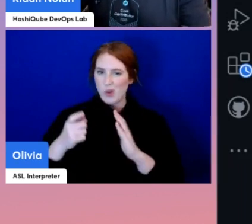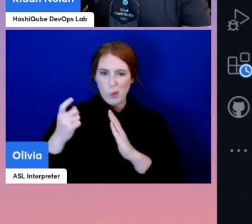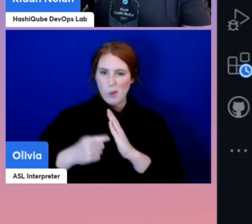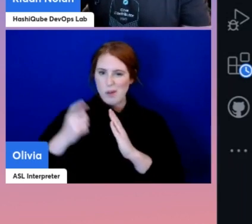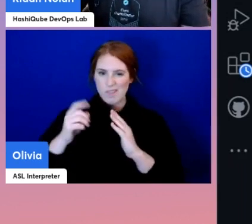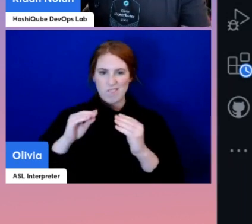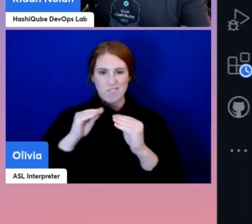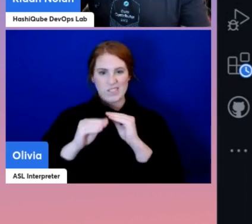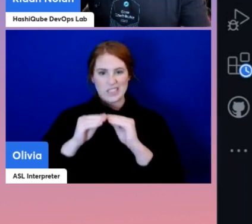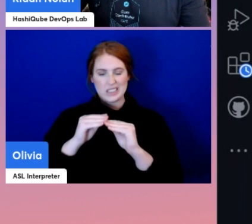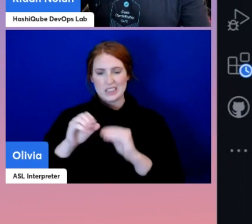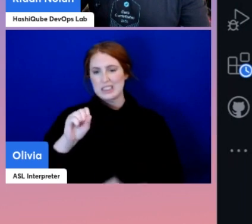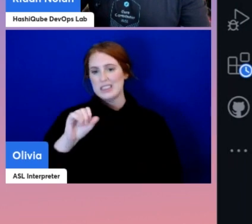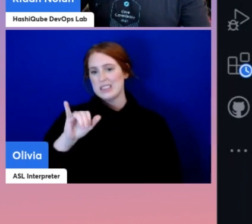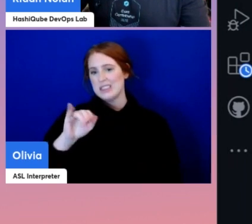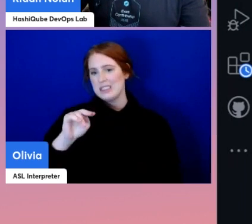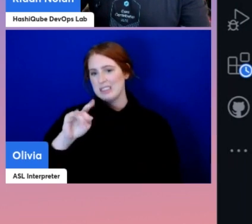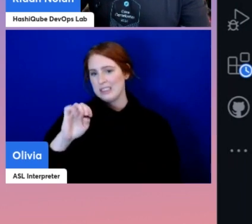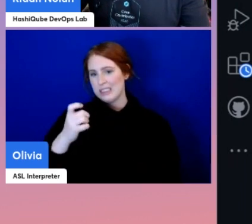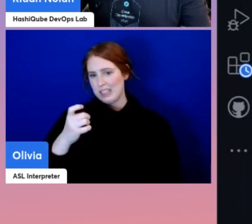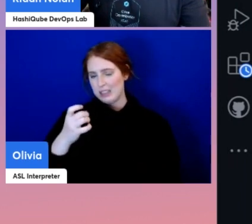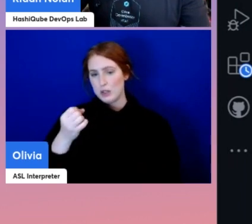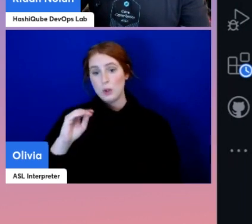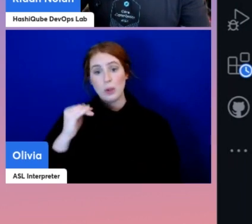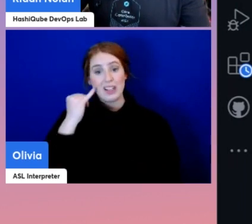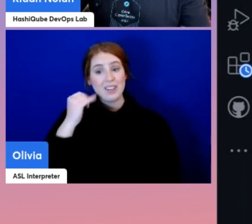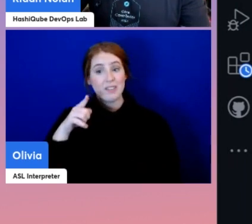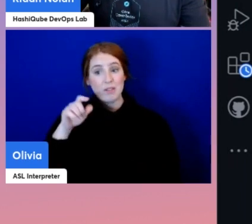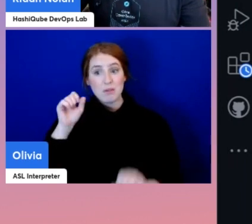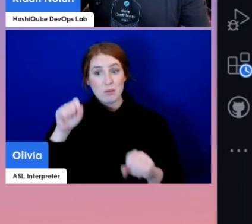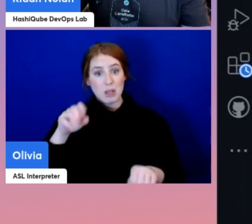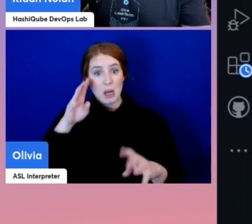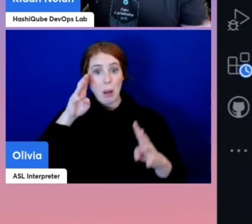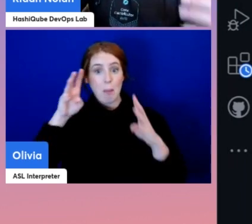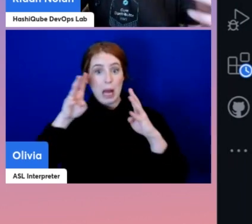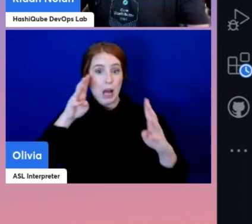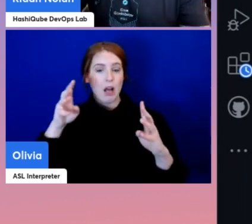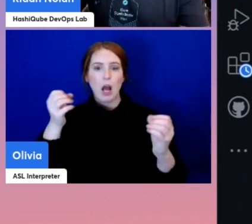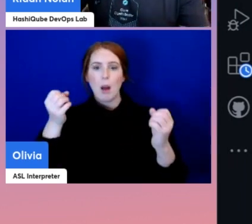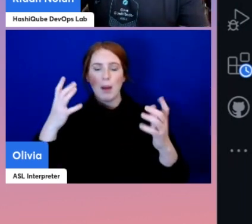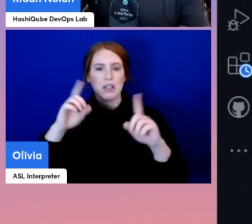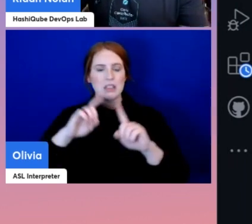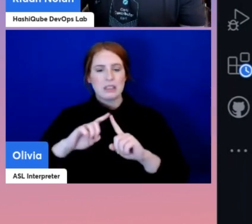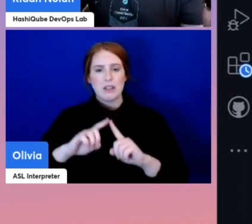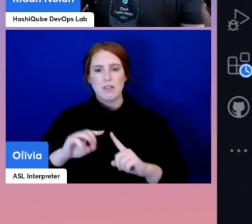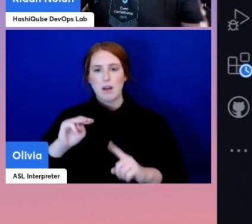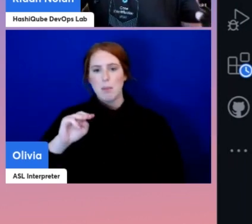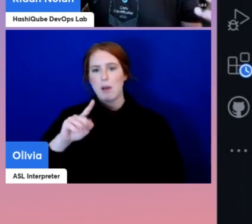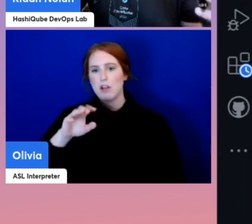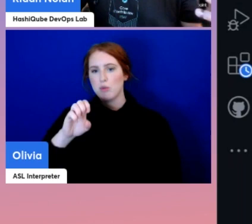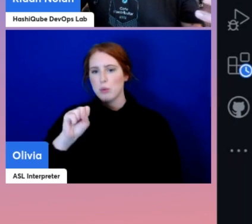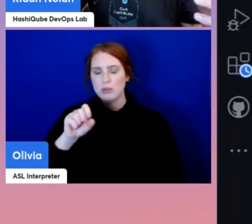us. Now, if you can imagine how many modules you can have and in your organization of how